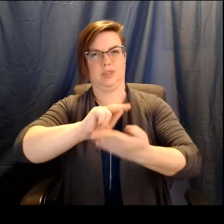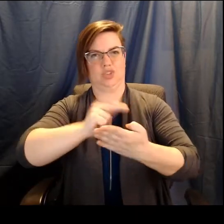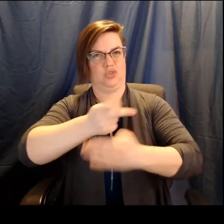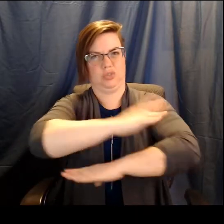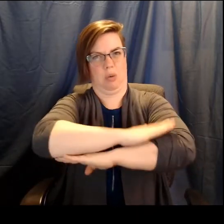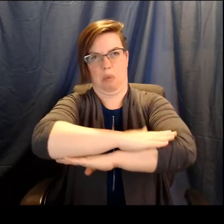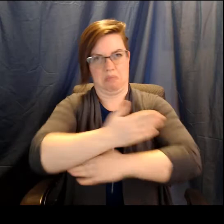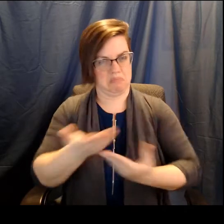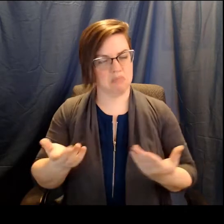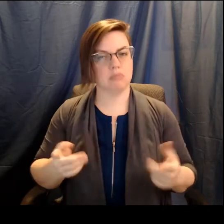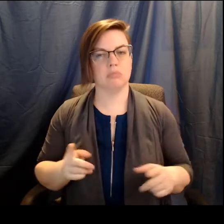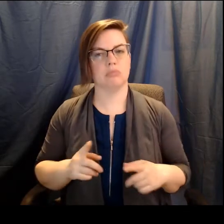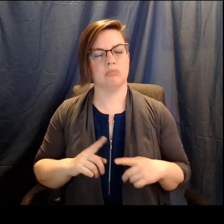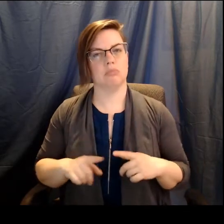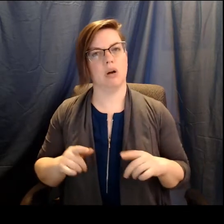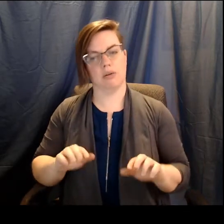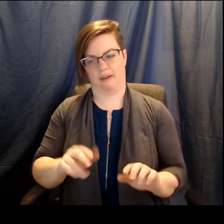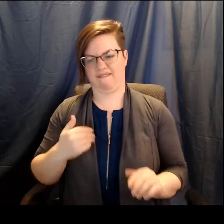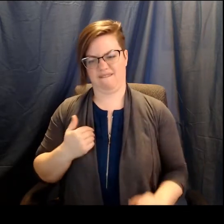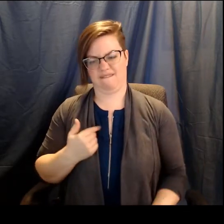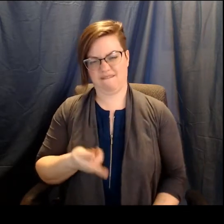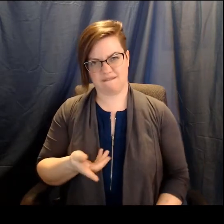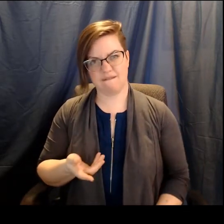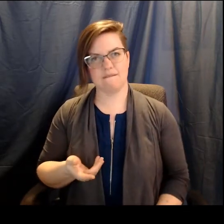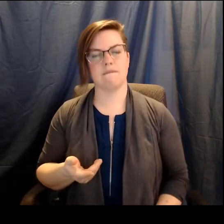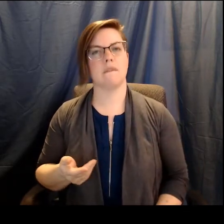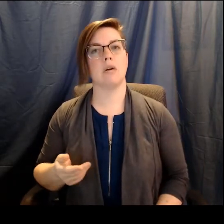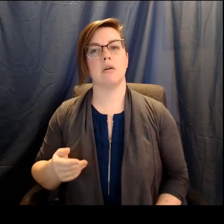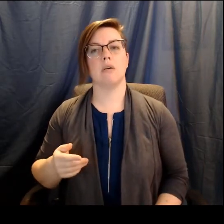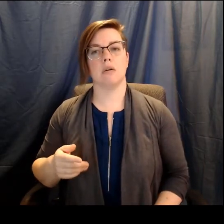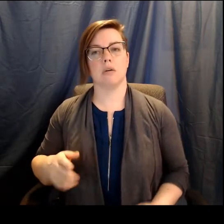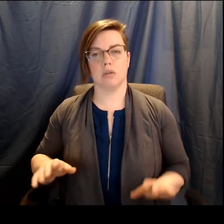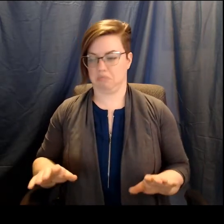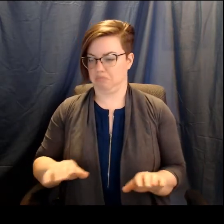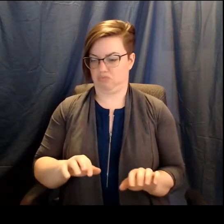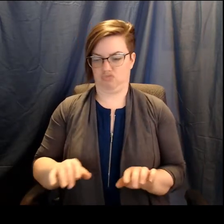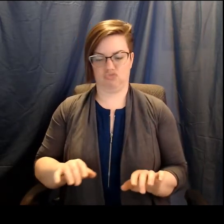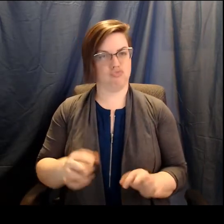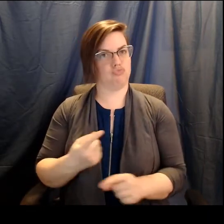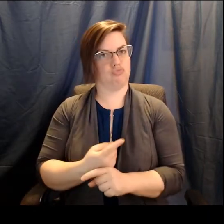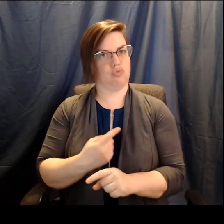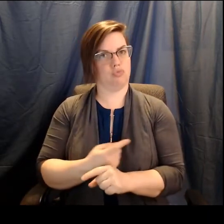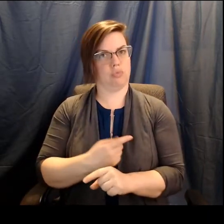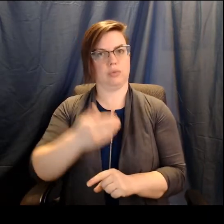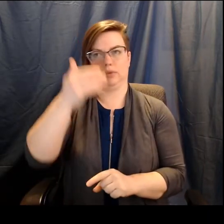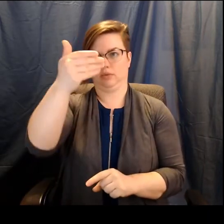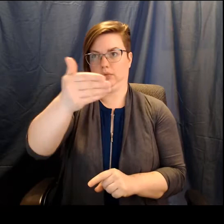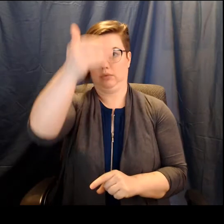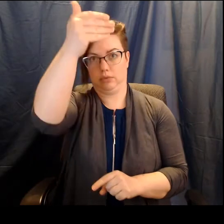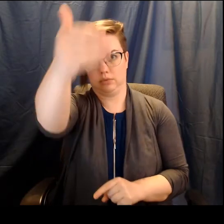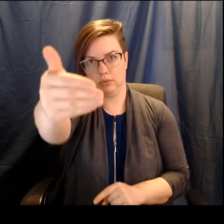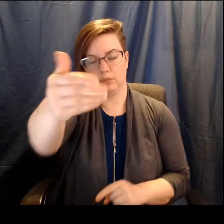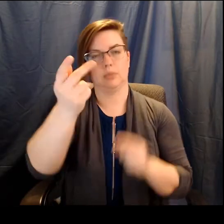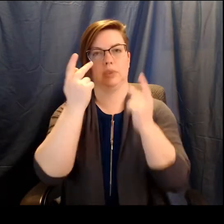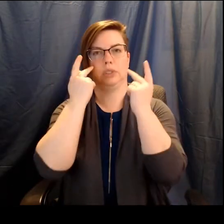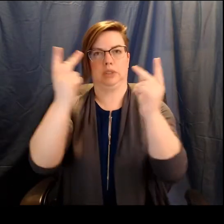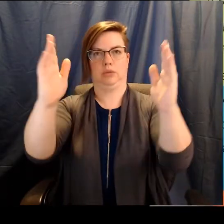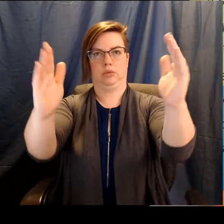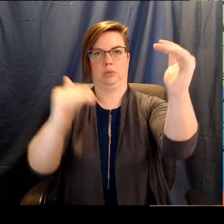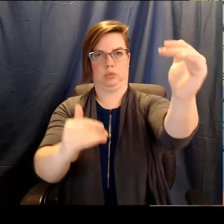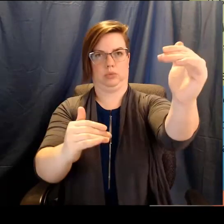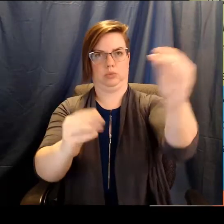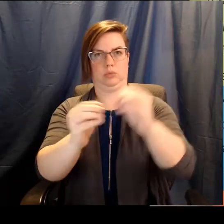right? She can get as close to her body as possible while still having the laptop a good distance away, because we want the laptop to be farther away than our fingers stretched